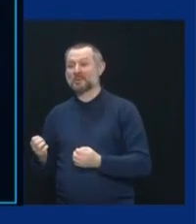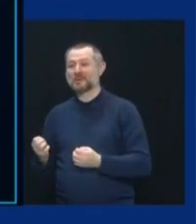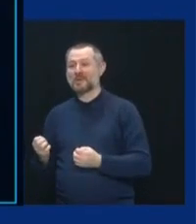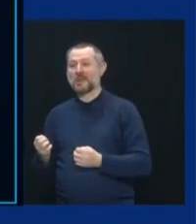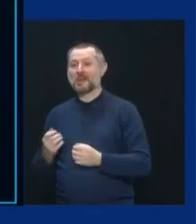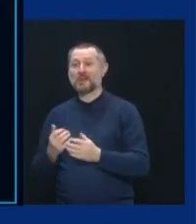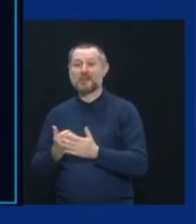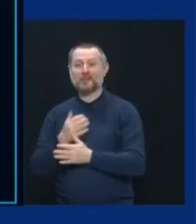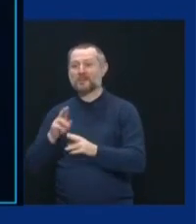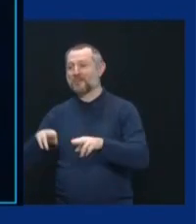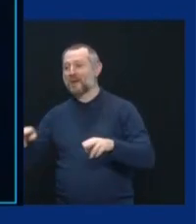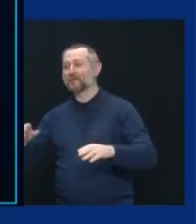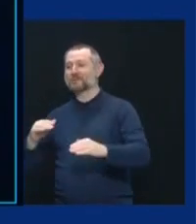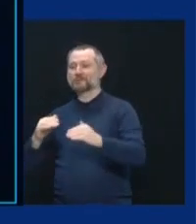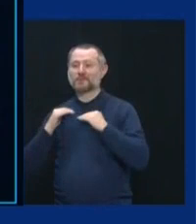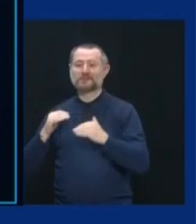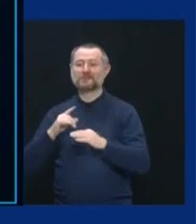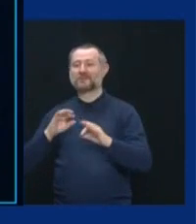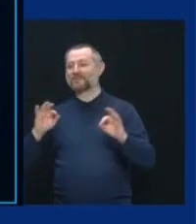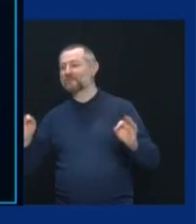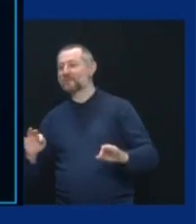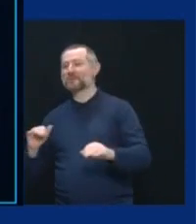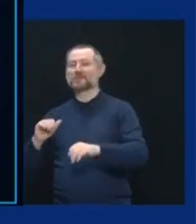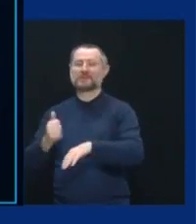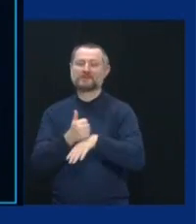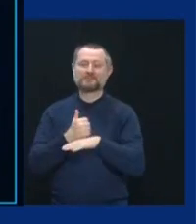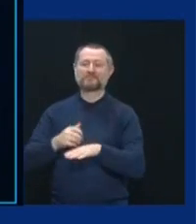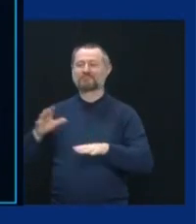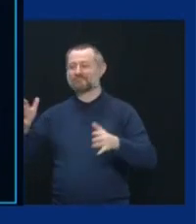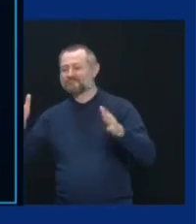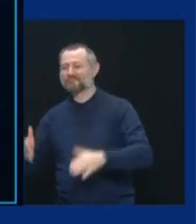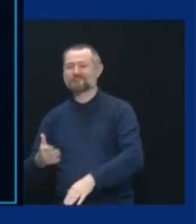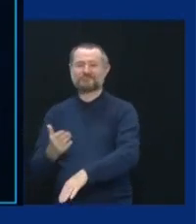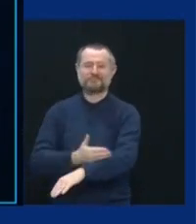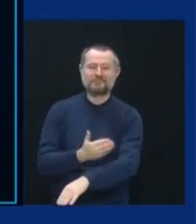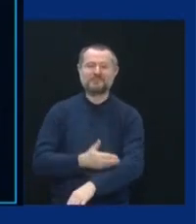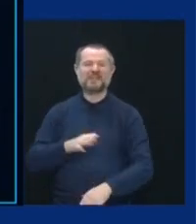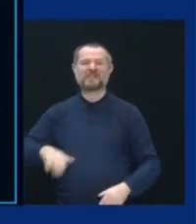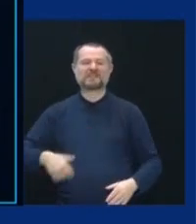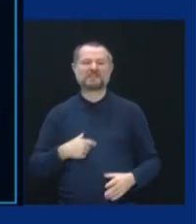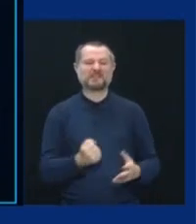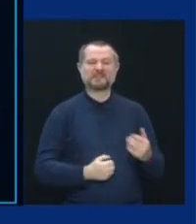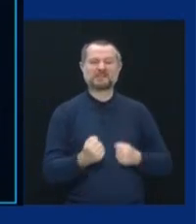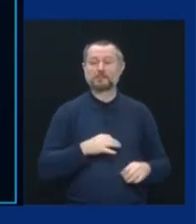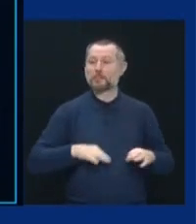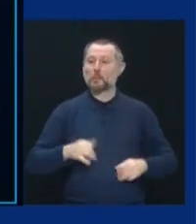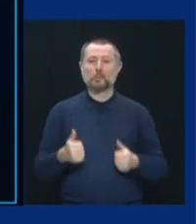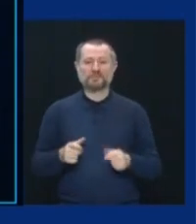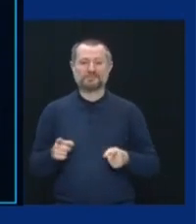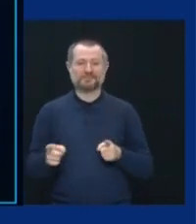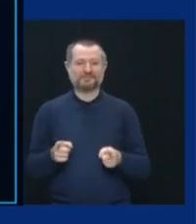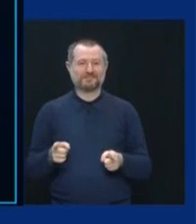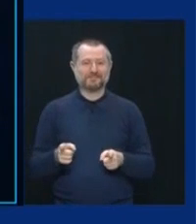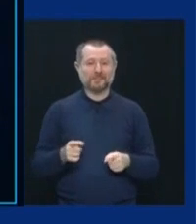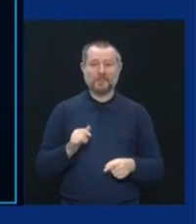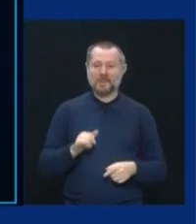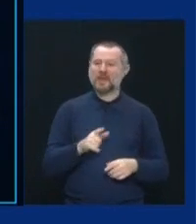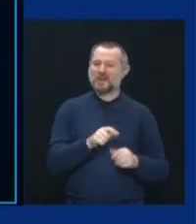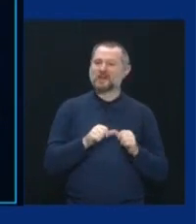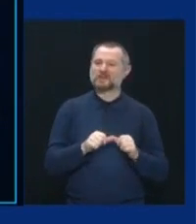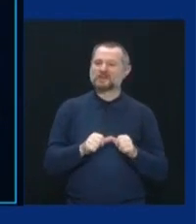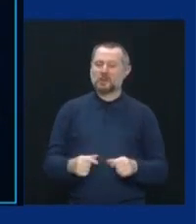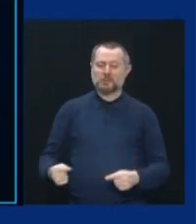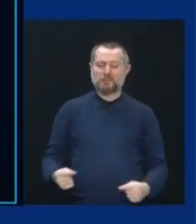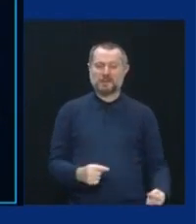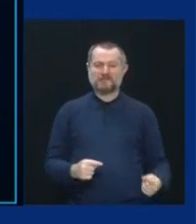new sheets, new furniture, invest in the facility, or do you want to make more profit? That tension is a